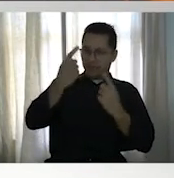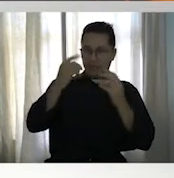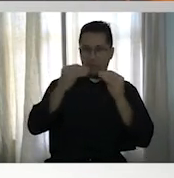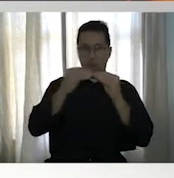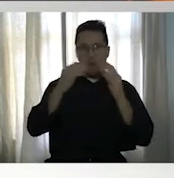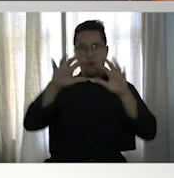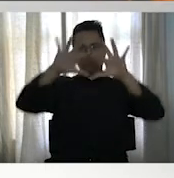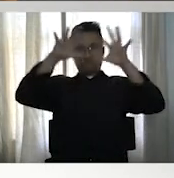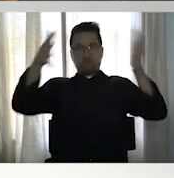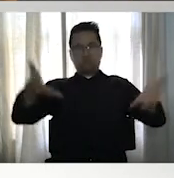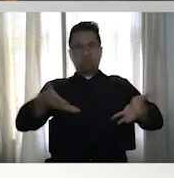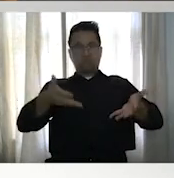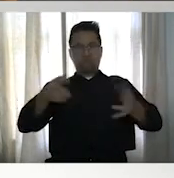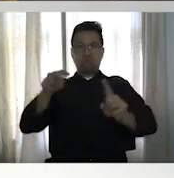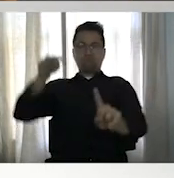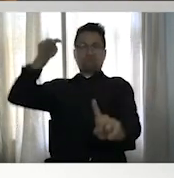globally.